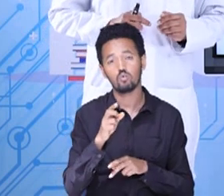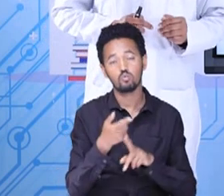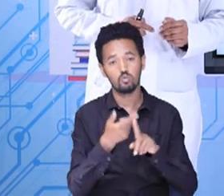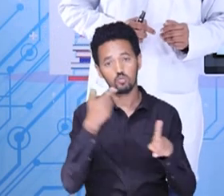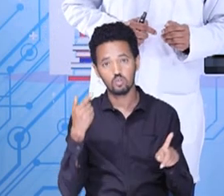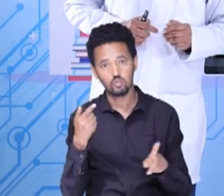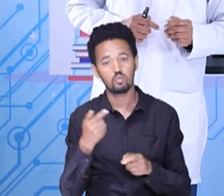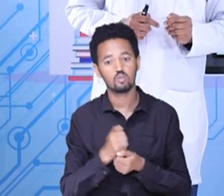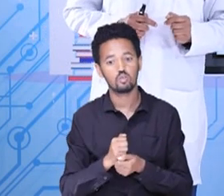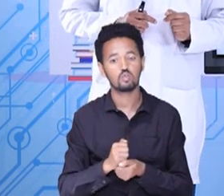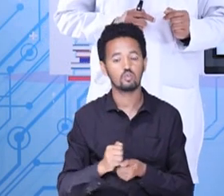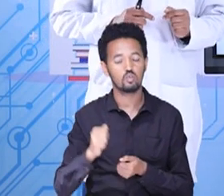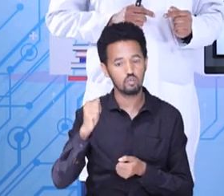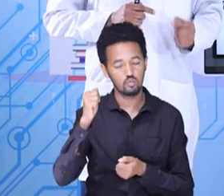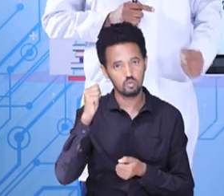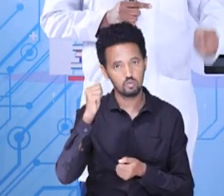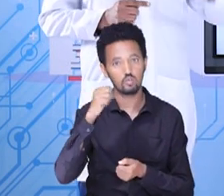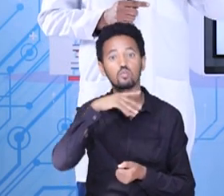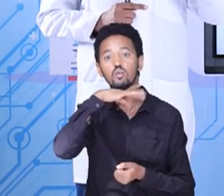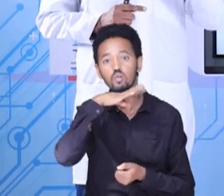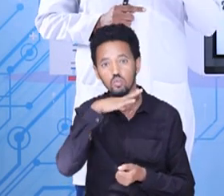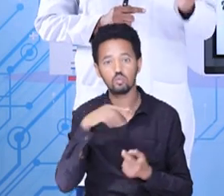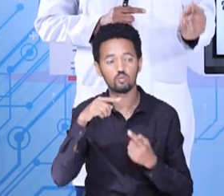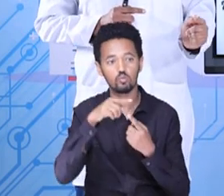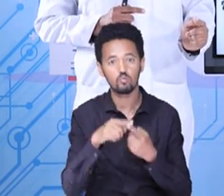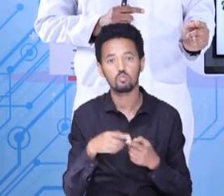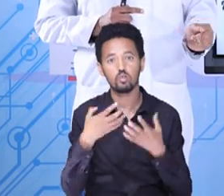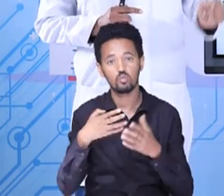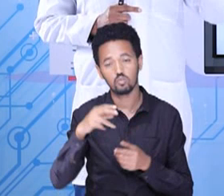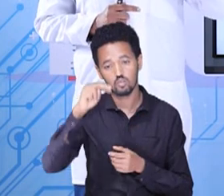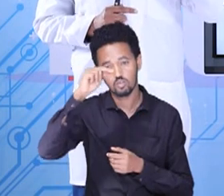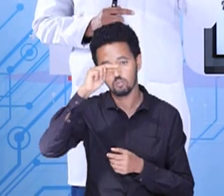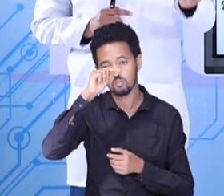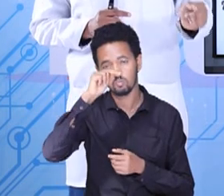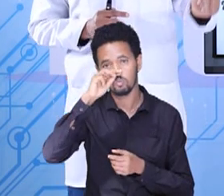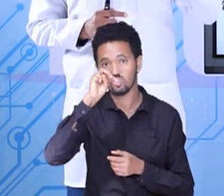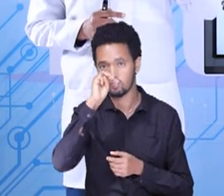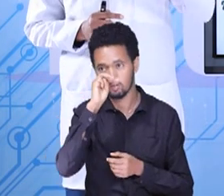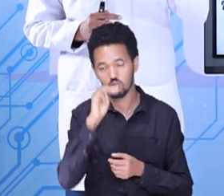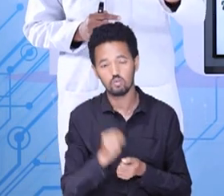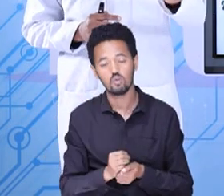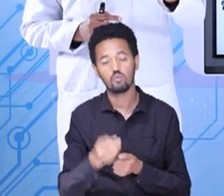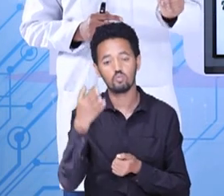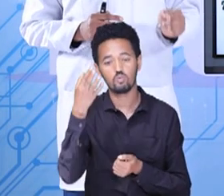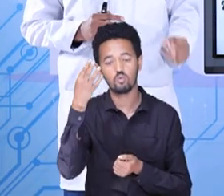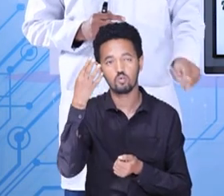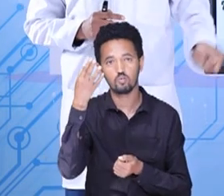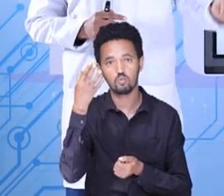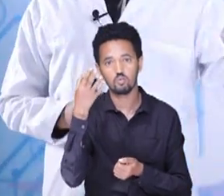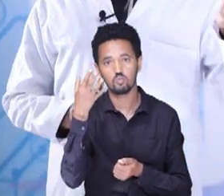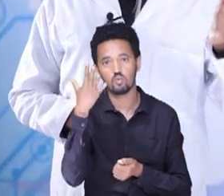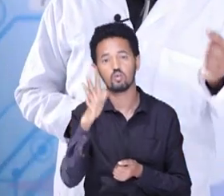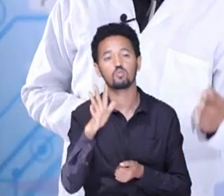to Manchester City. But in May 5,